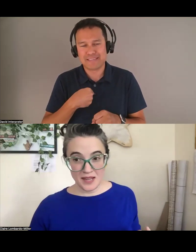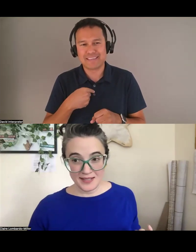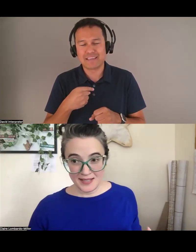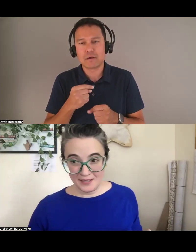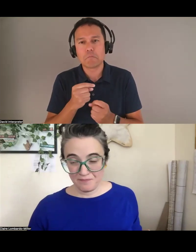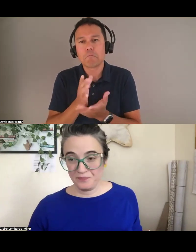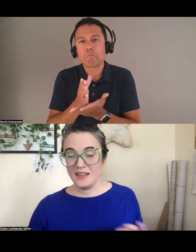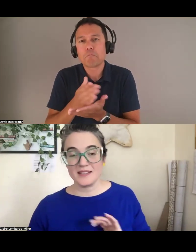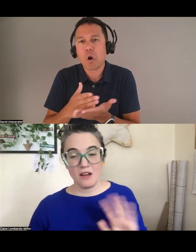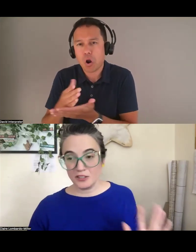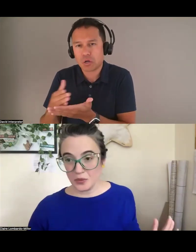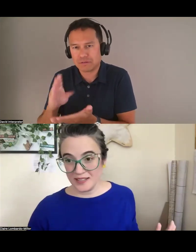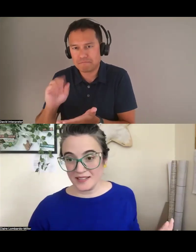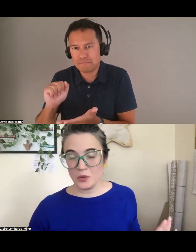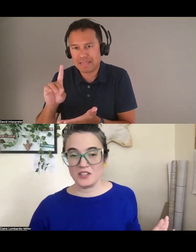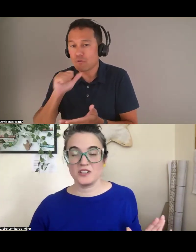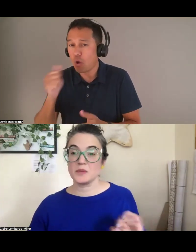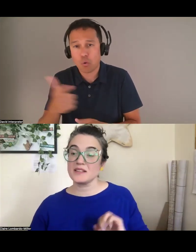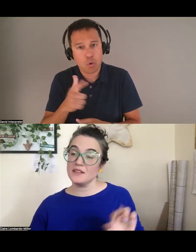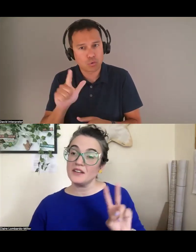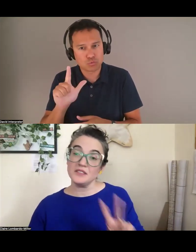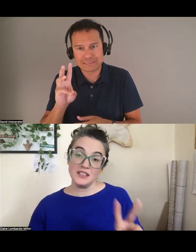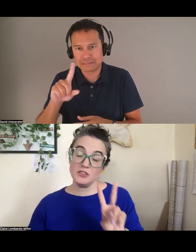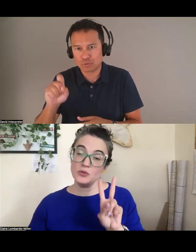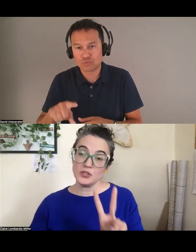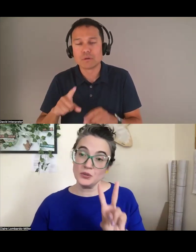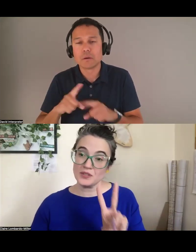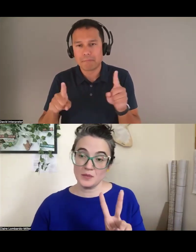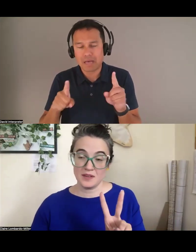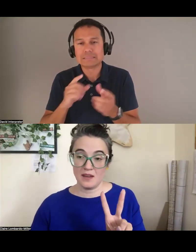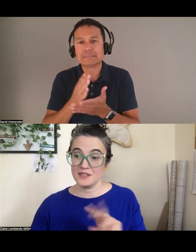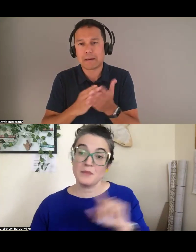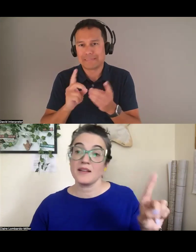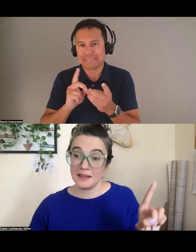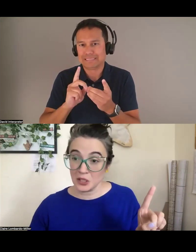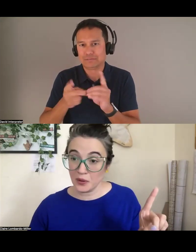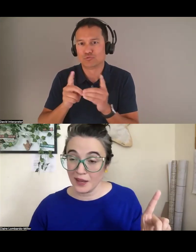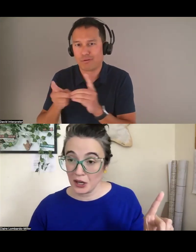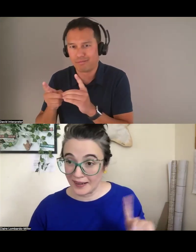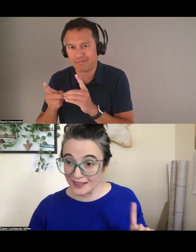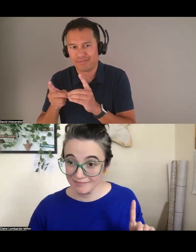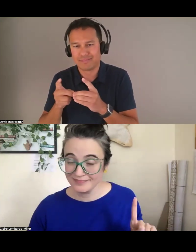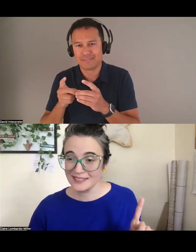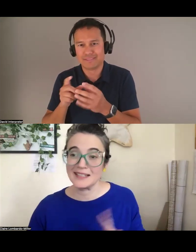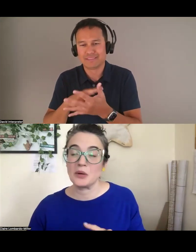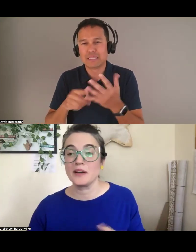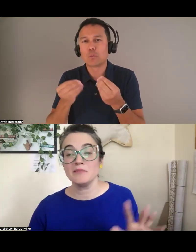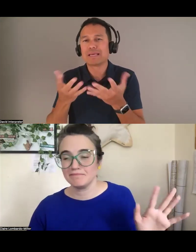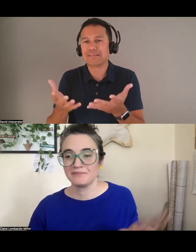the BADE. It's not all 26 questions, but it's enough to give you 2 subscales. I'm not telling you what they are yet